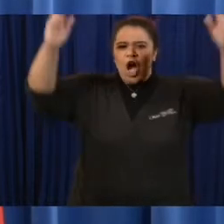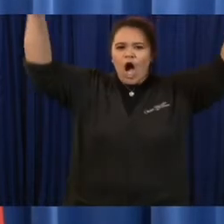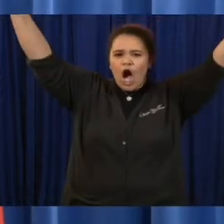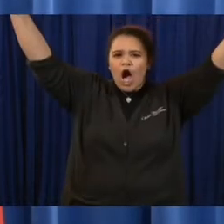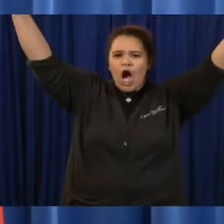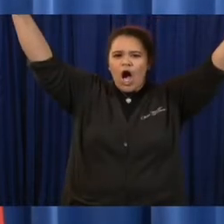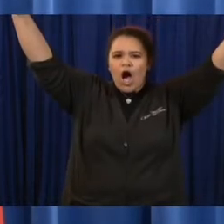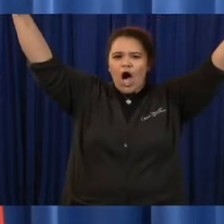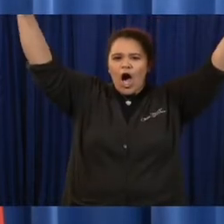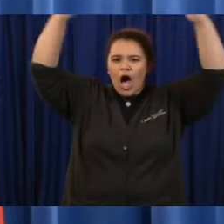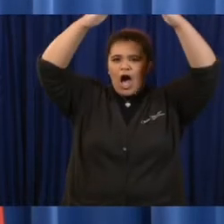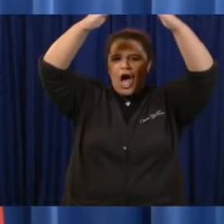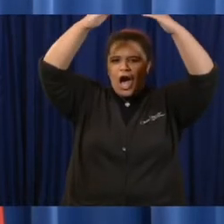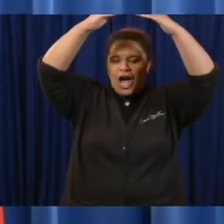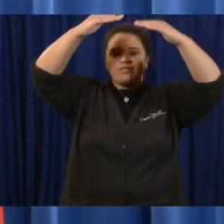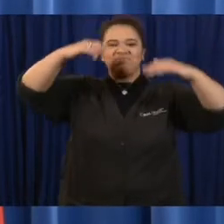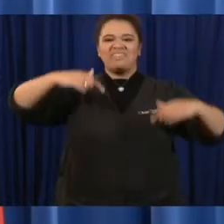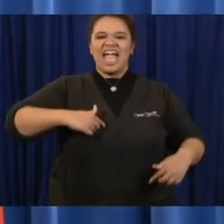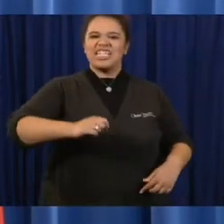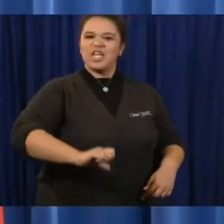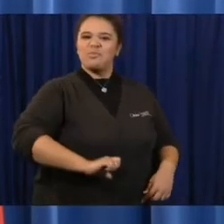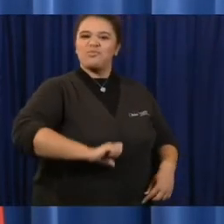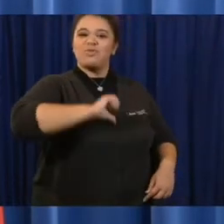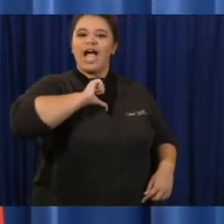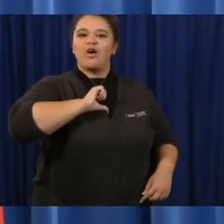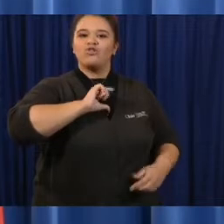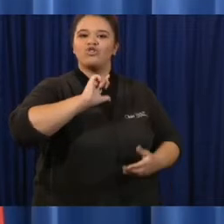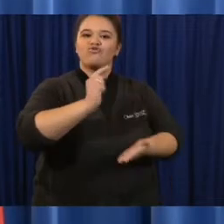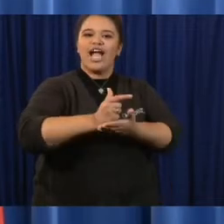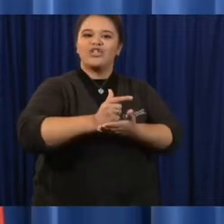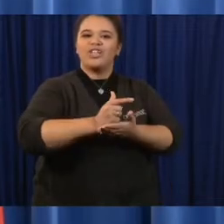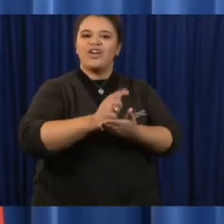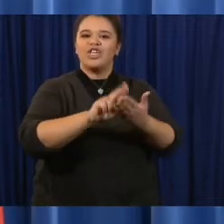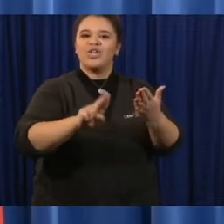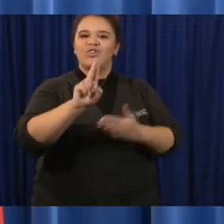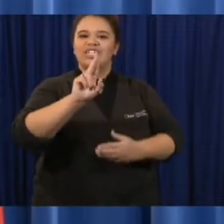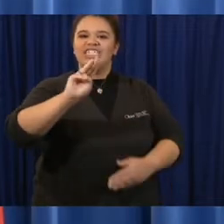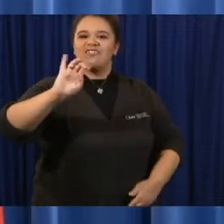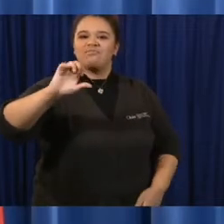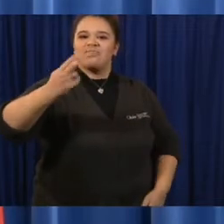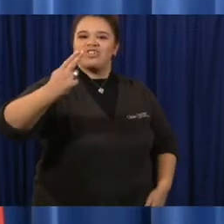Wearing as a proud graduate of the University of Michigan.